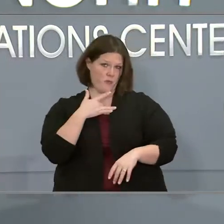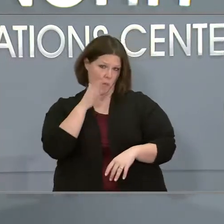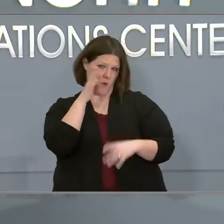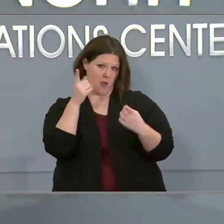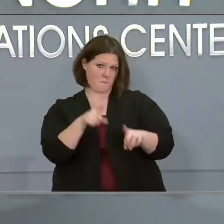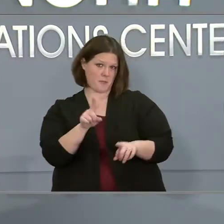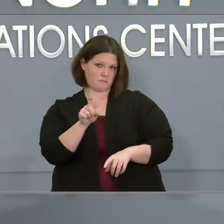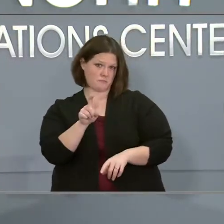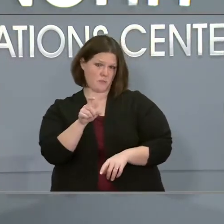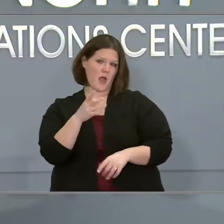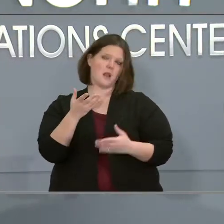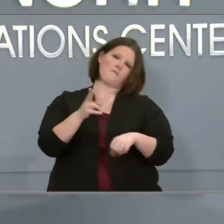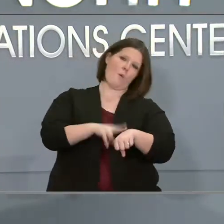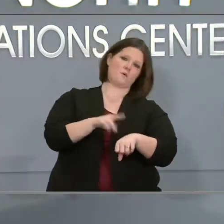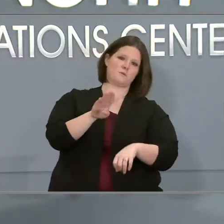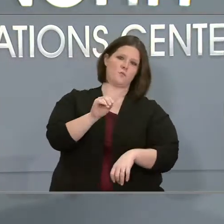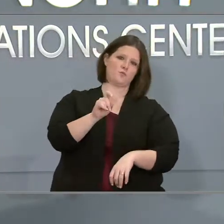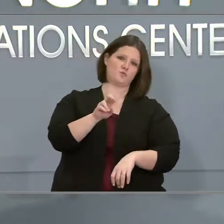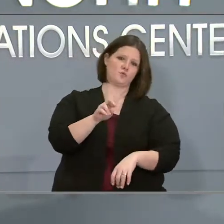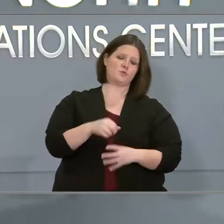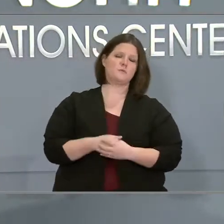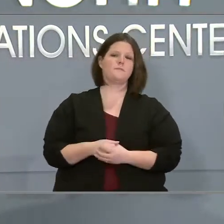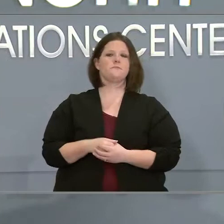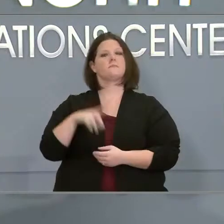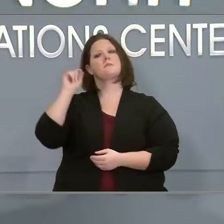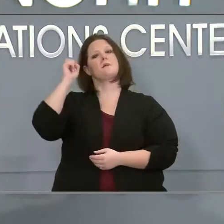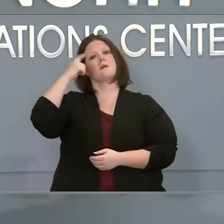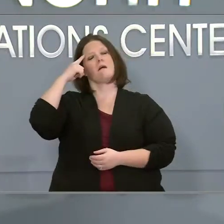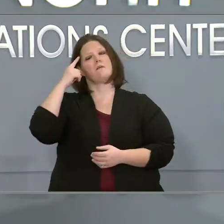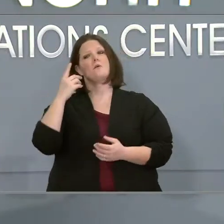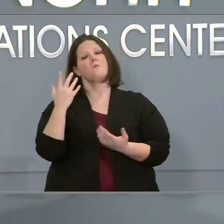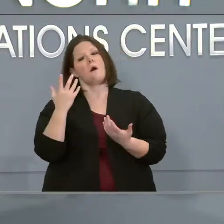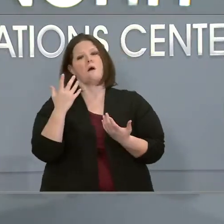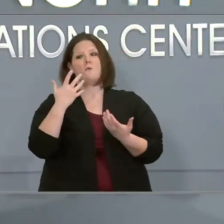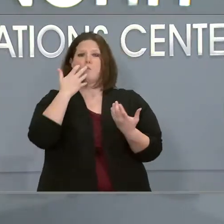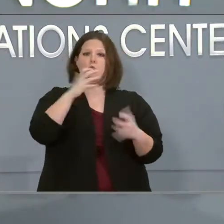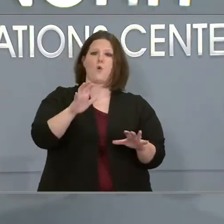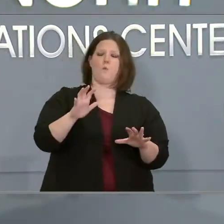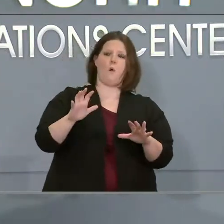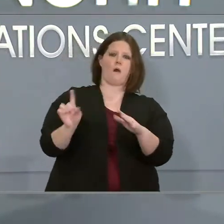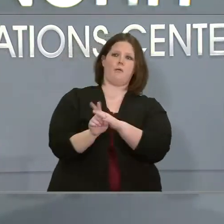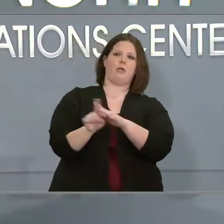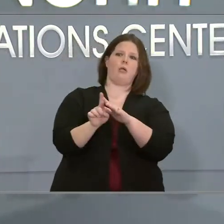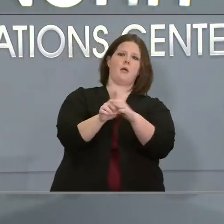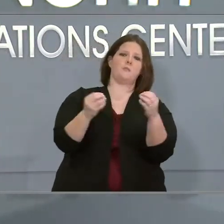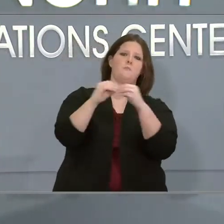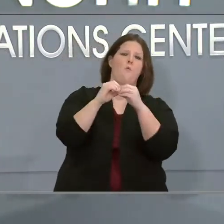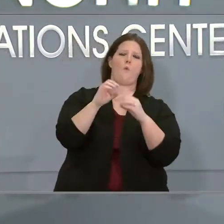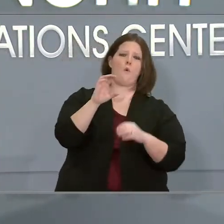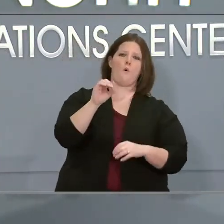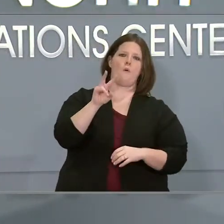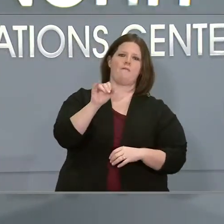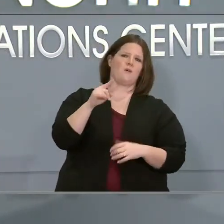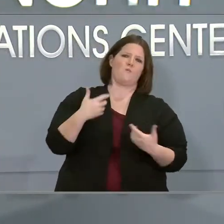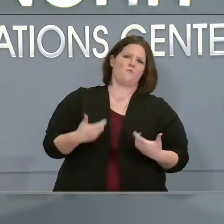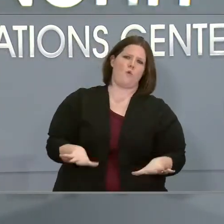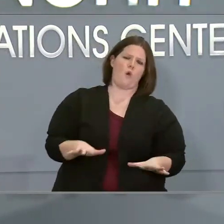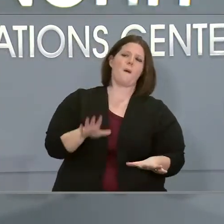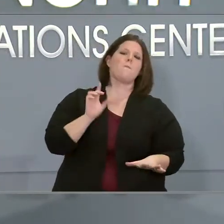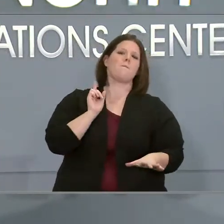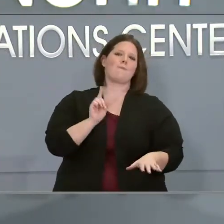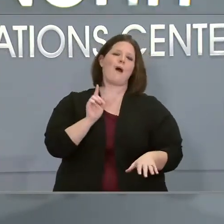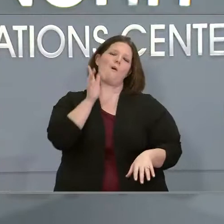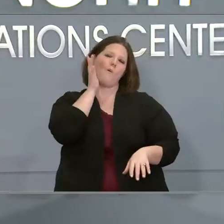Well, obviously you don't want to see more variants of COVID-19, but we're going to